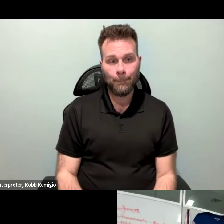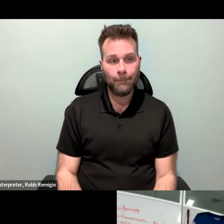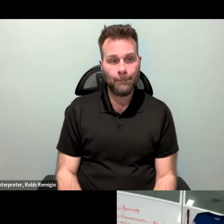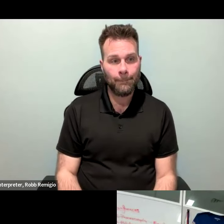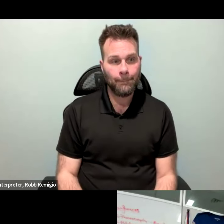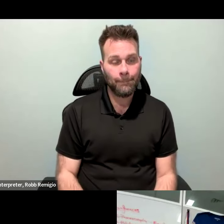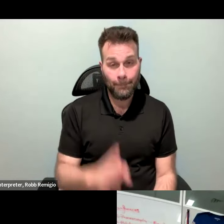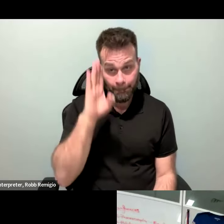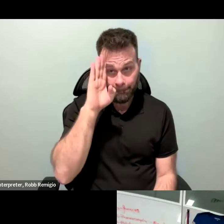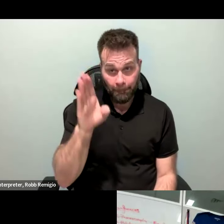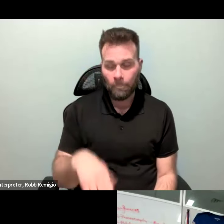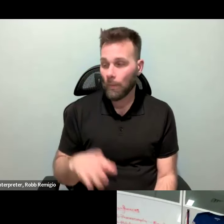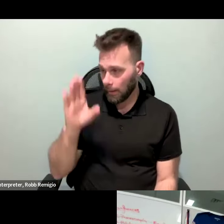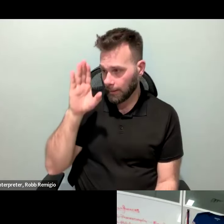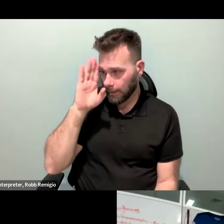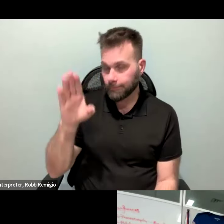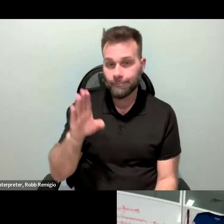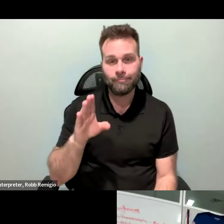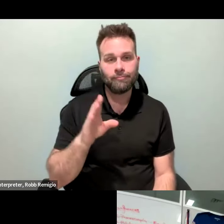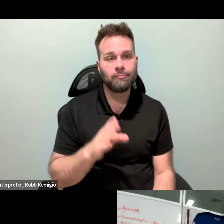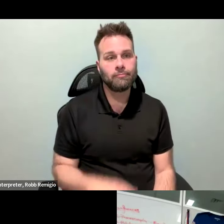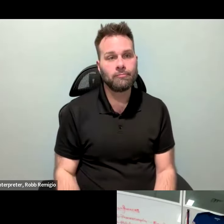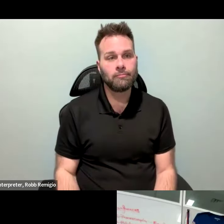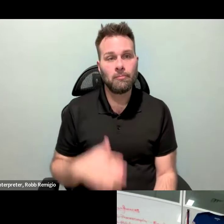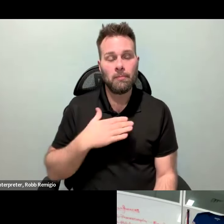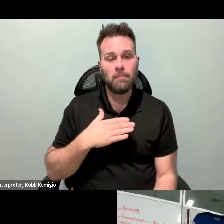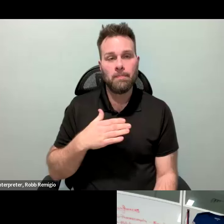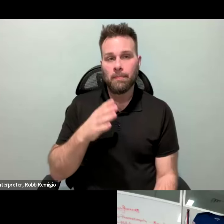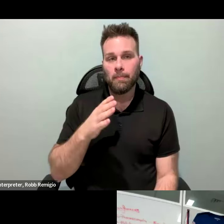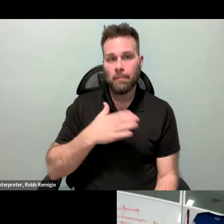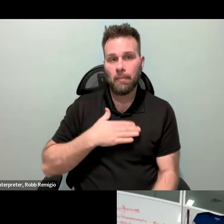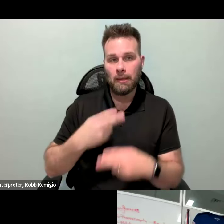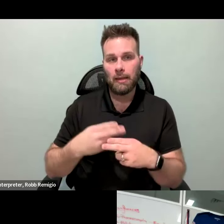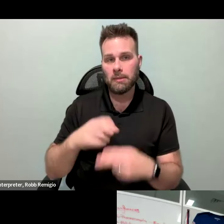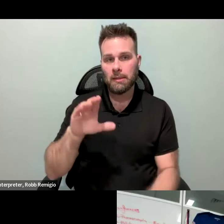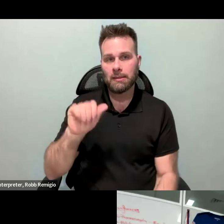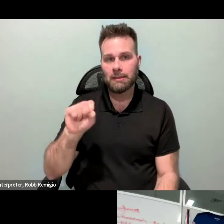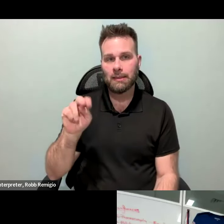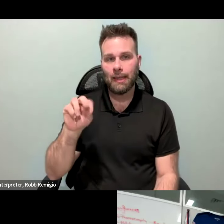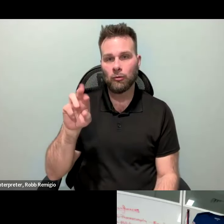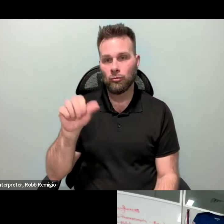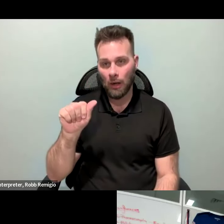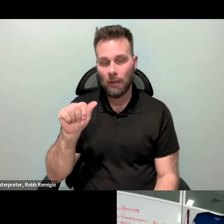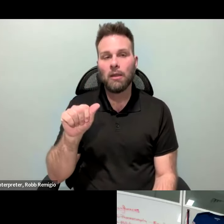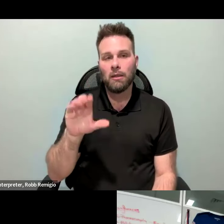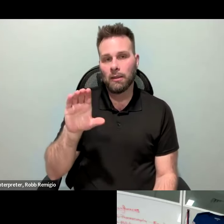Hi, Hi. my name is Cassandra, and my child was with the